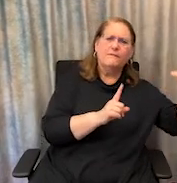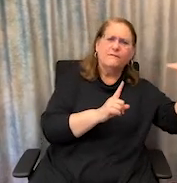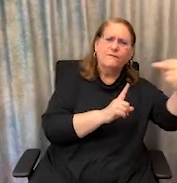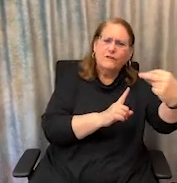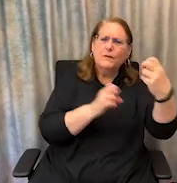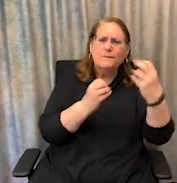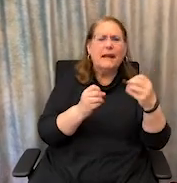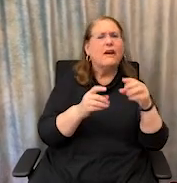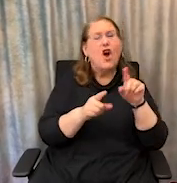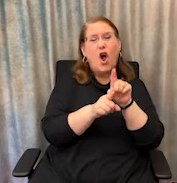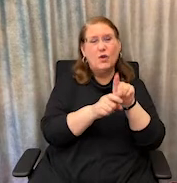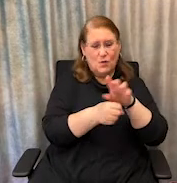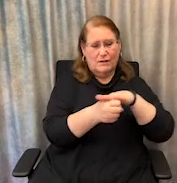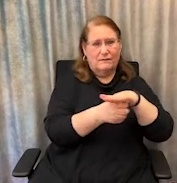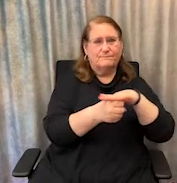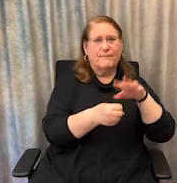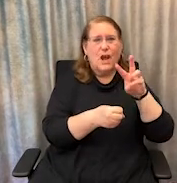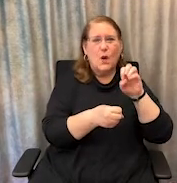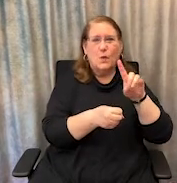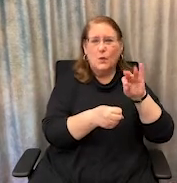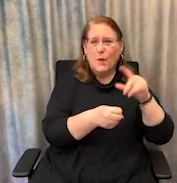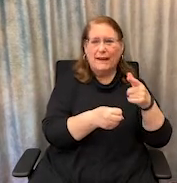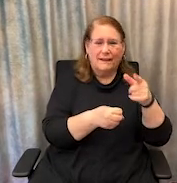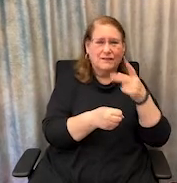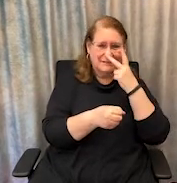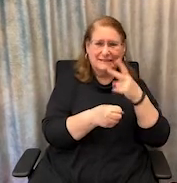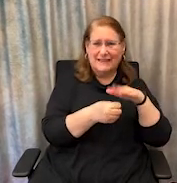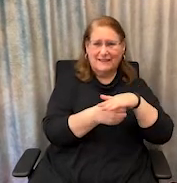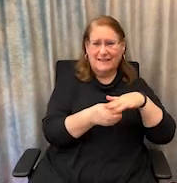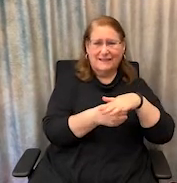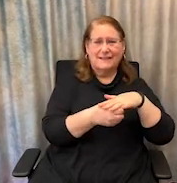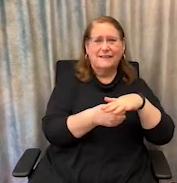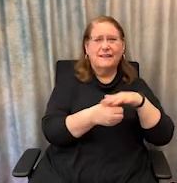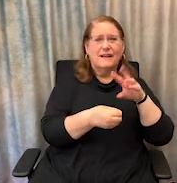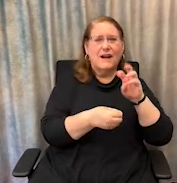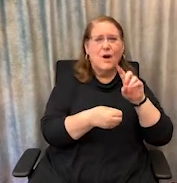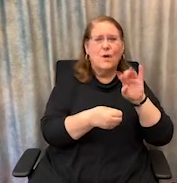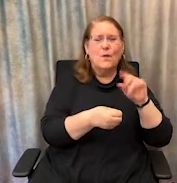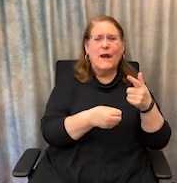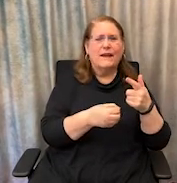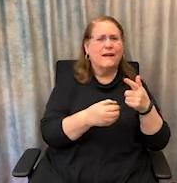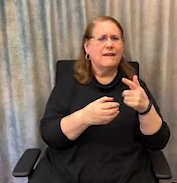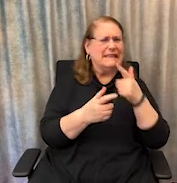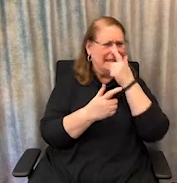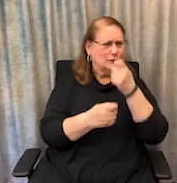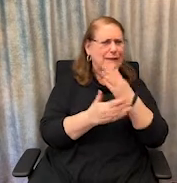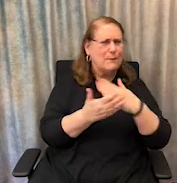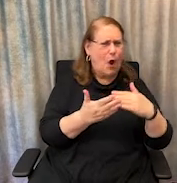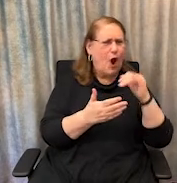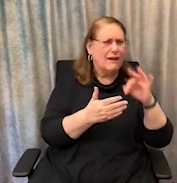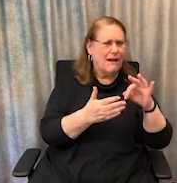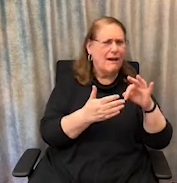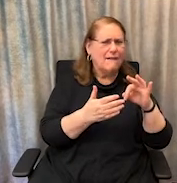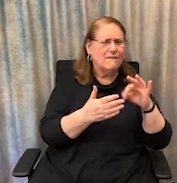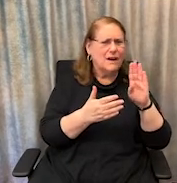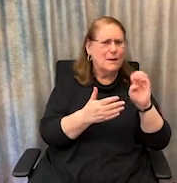also the wedding, what you've seen is the wedding is a very interesting part of Berlin, not